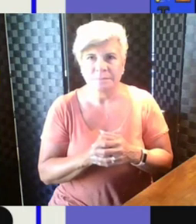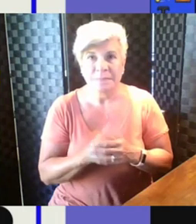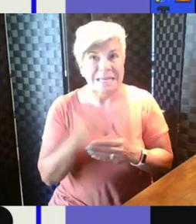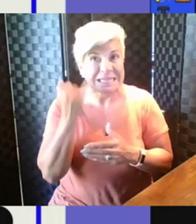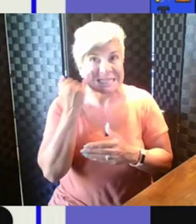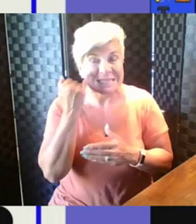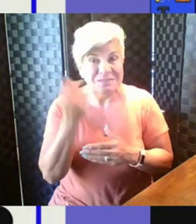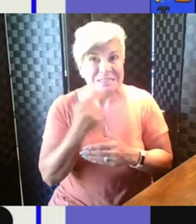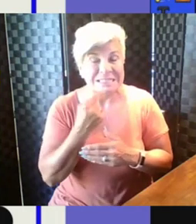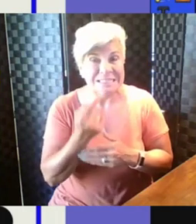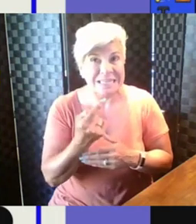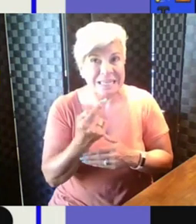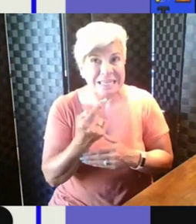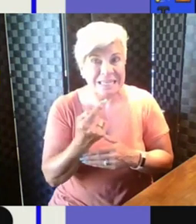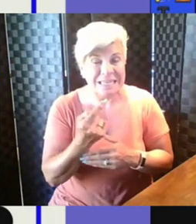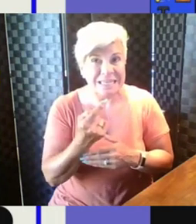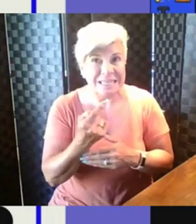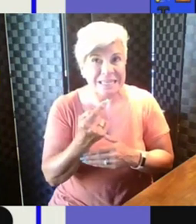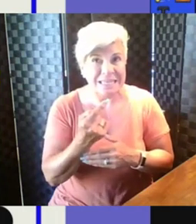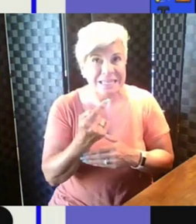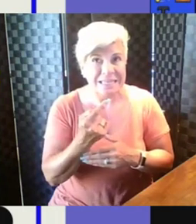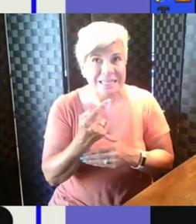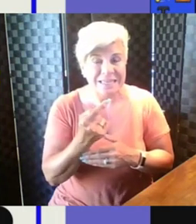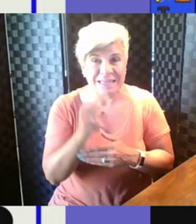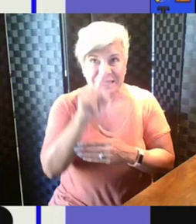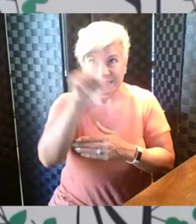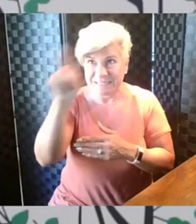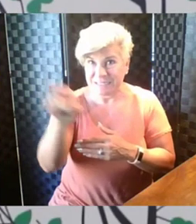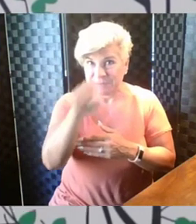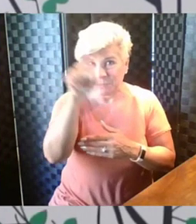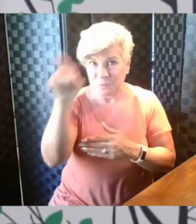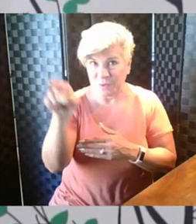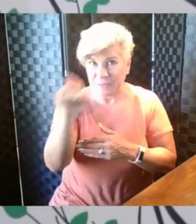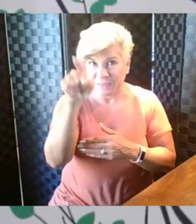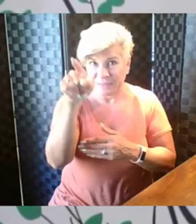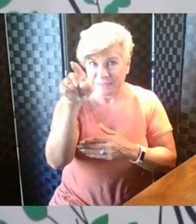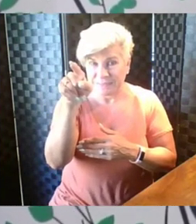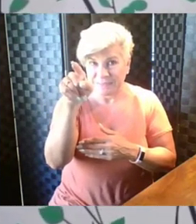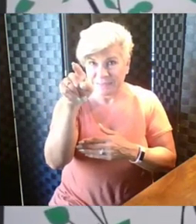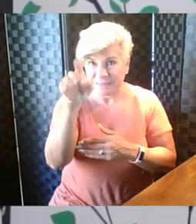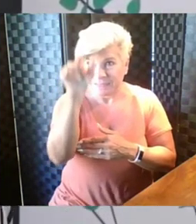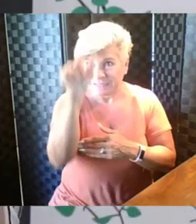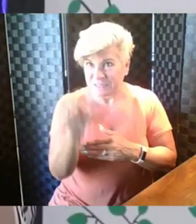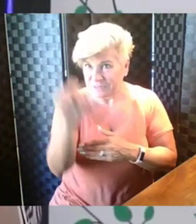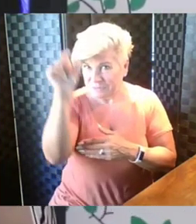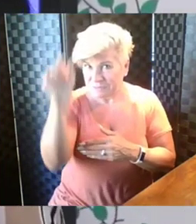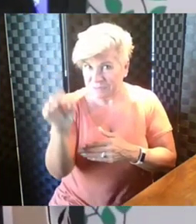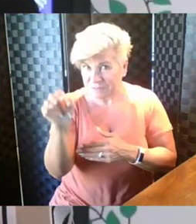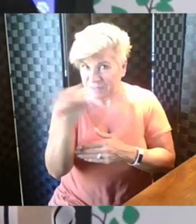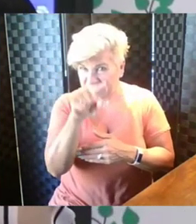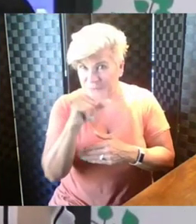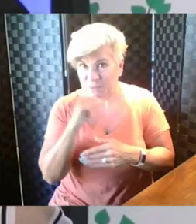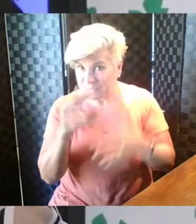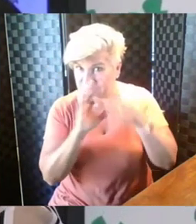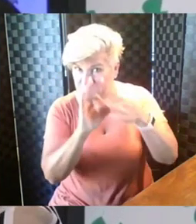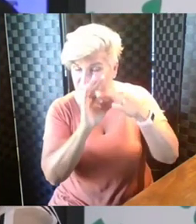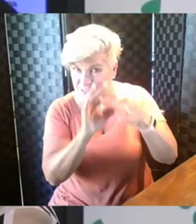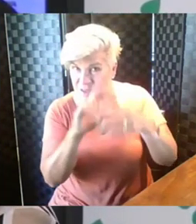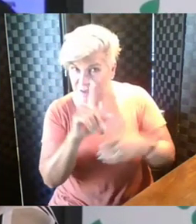If you said this one, raise your hand. Do you think this one doesn't